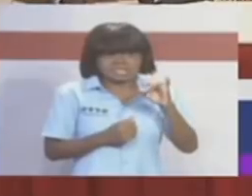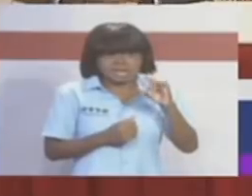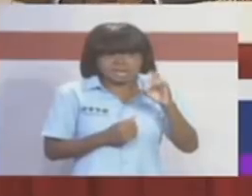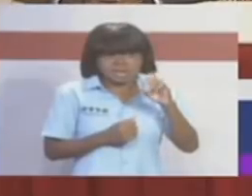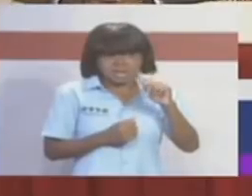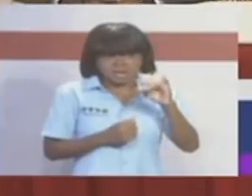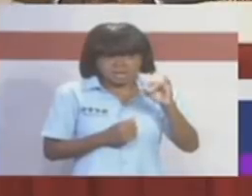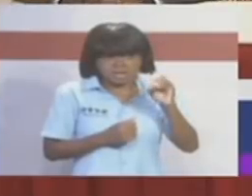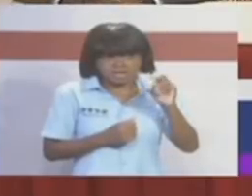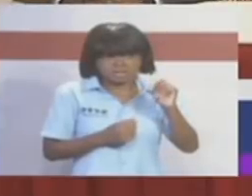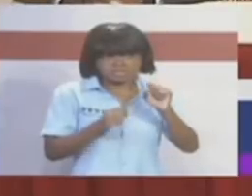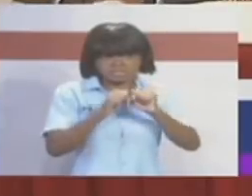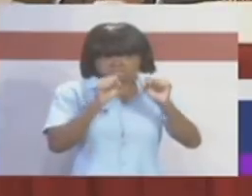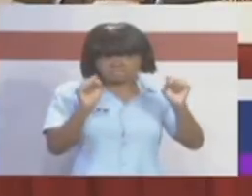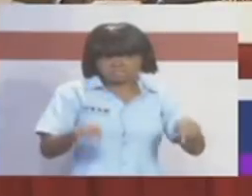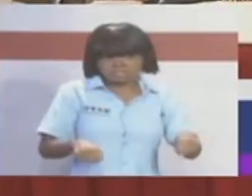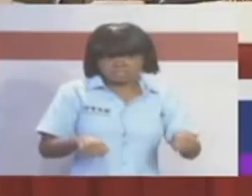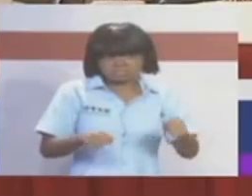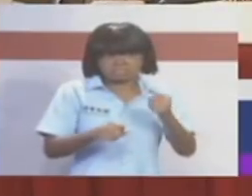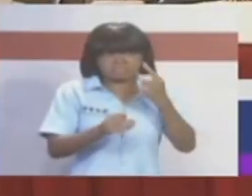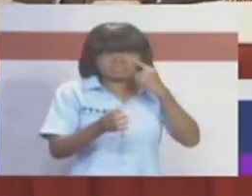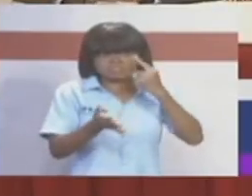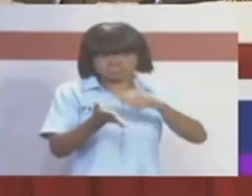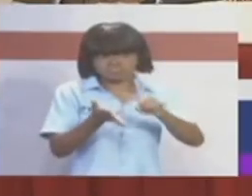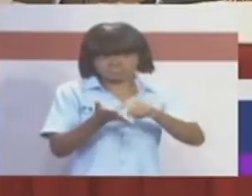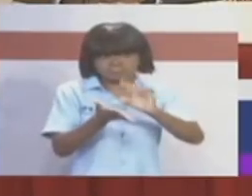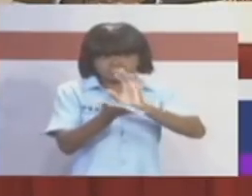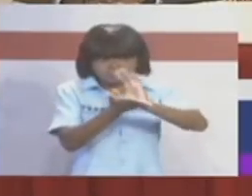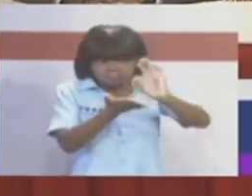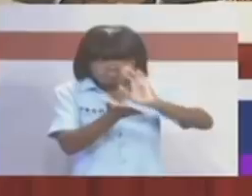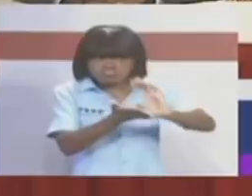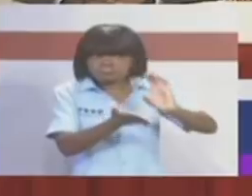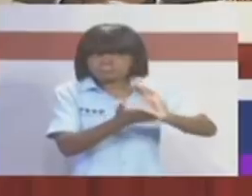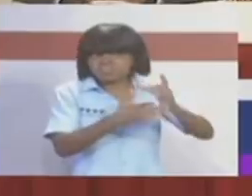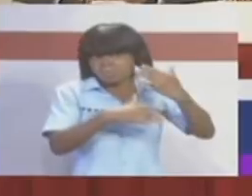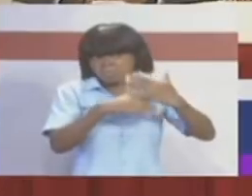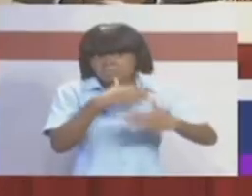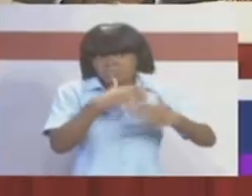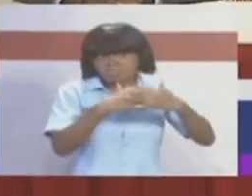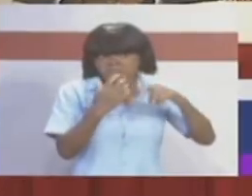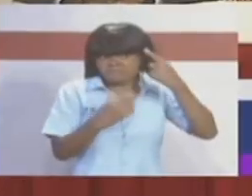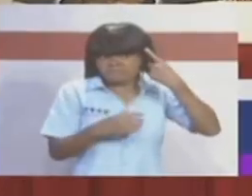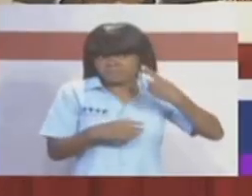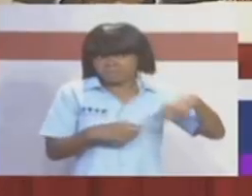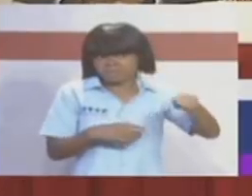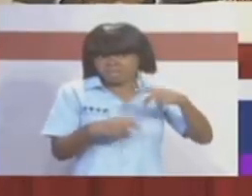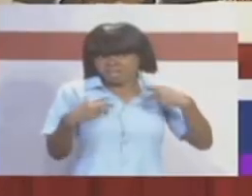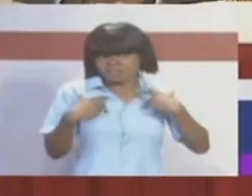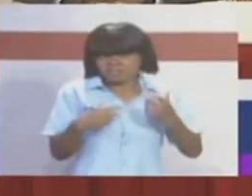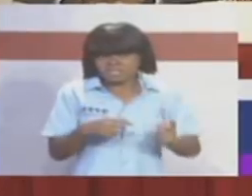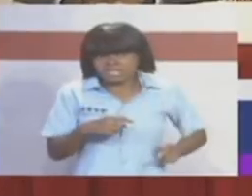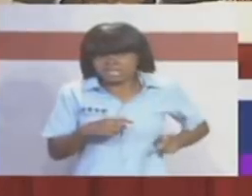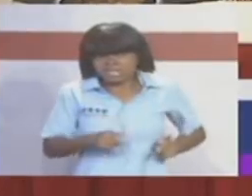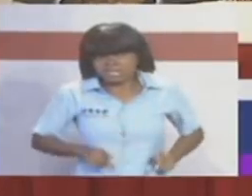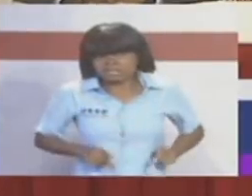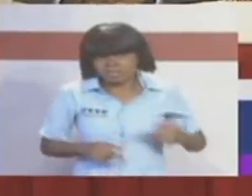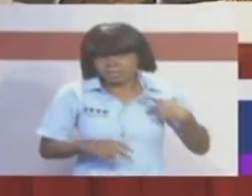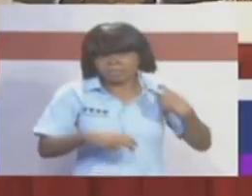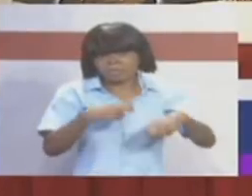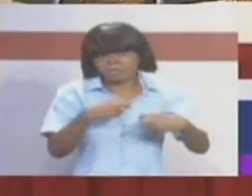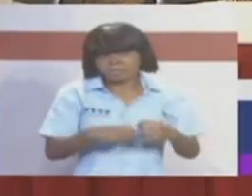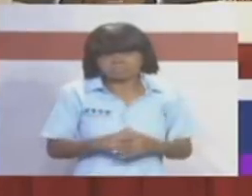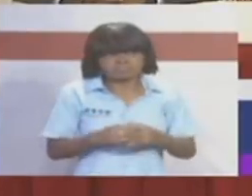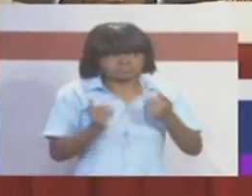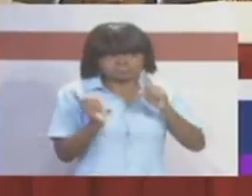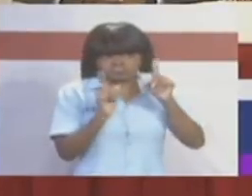you, Dr. Hines. So you may, when I had mentioned that when we knew about this COVID pandemic, we started to put measures